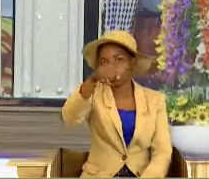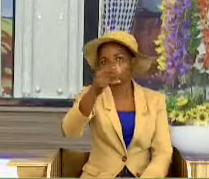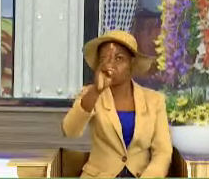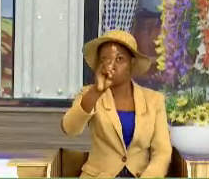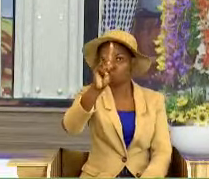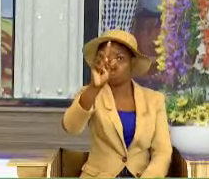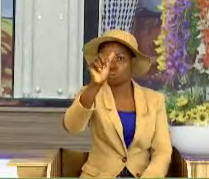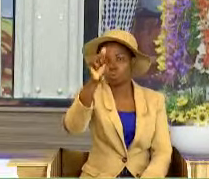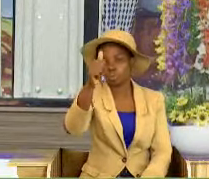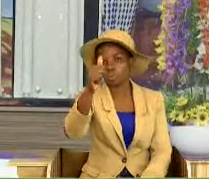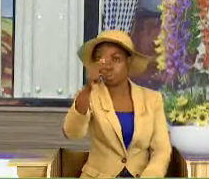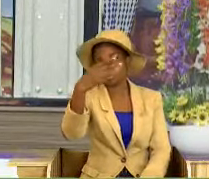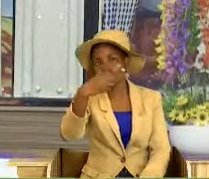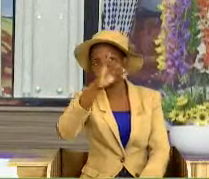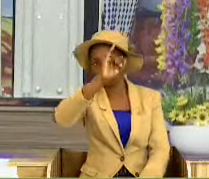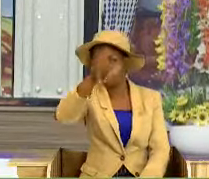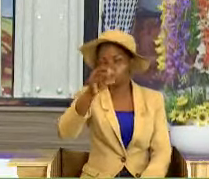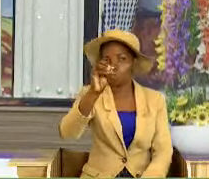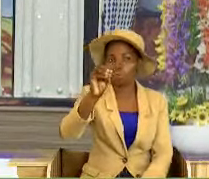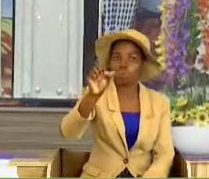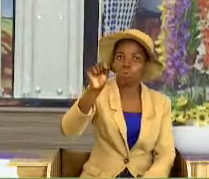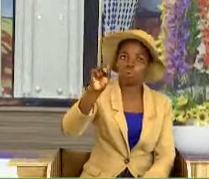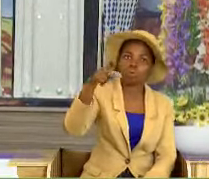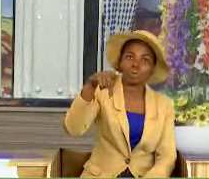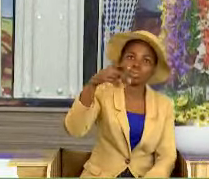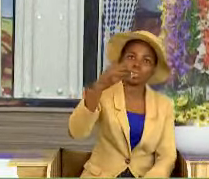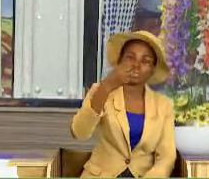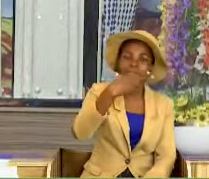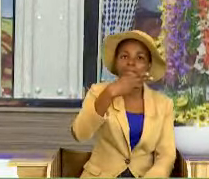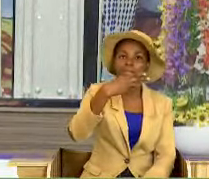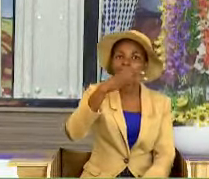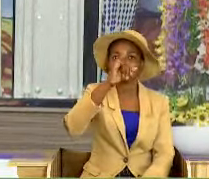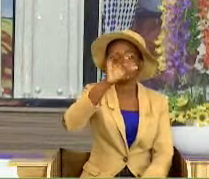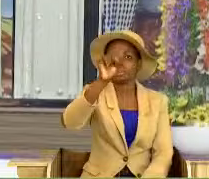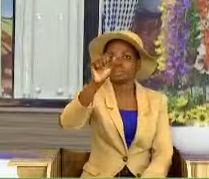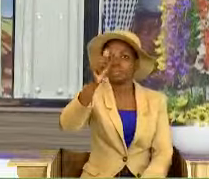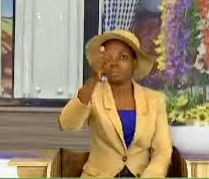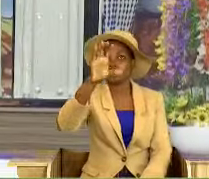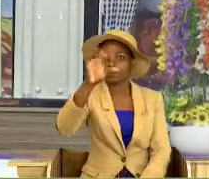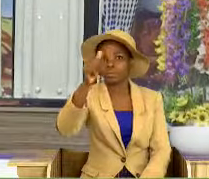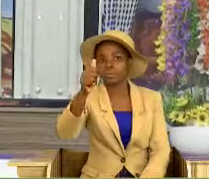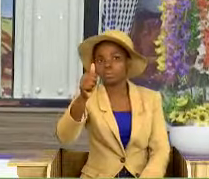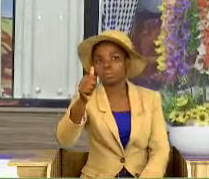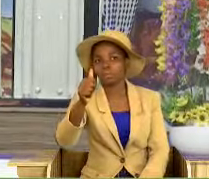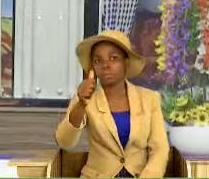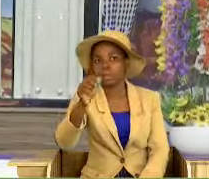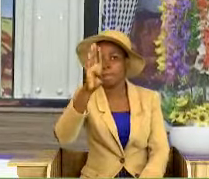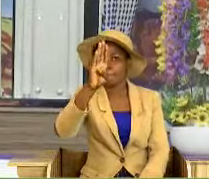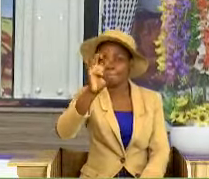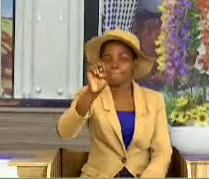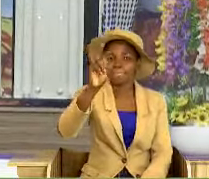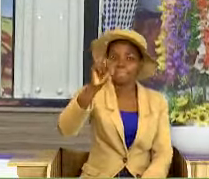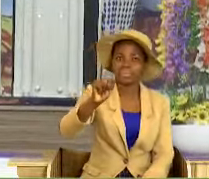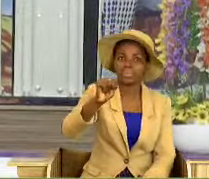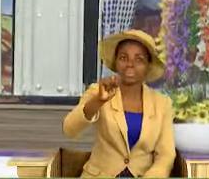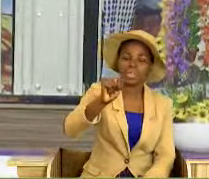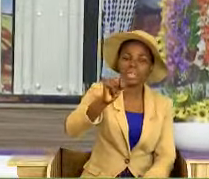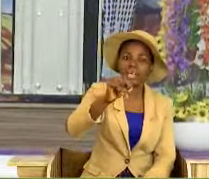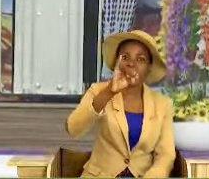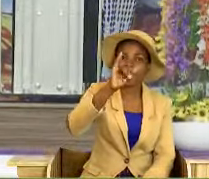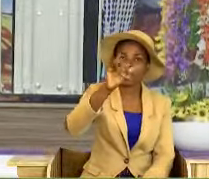Judah Joseph Joseph isaka isak Dan Dan Benjamin